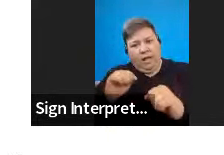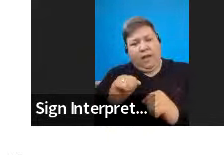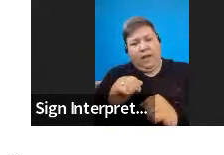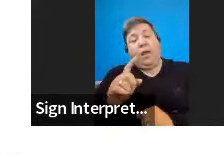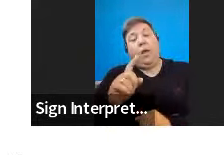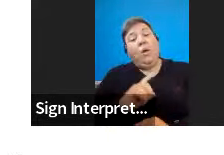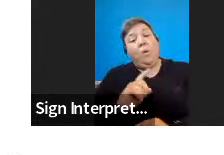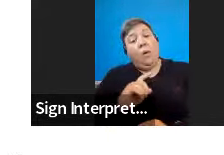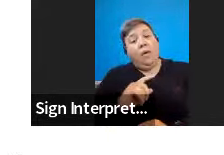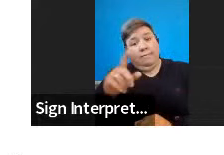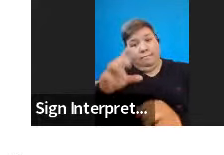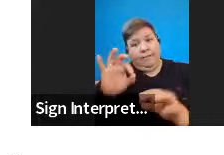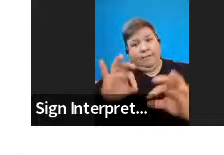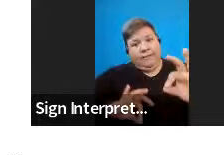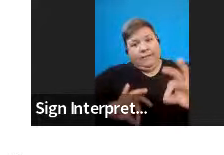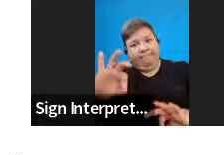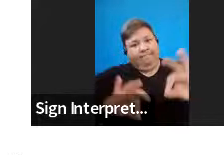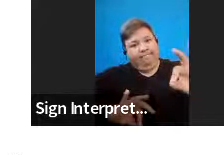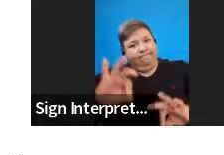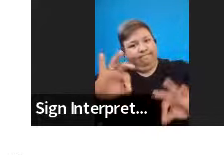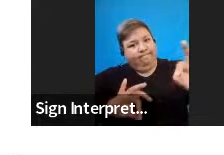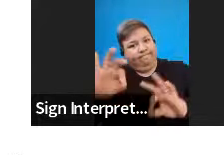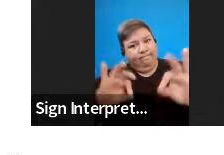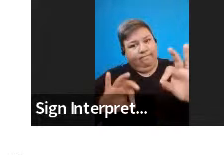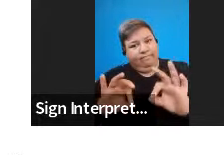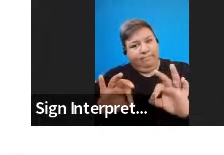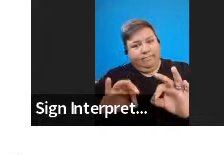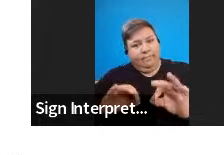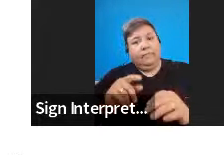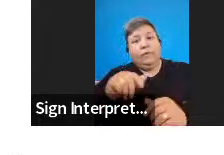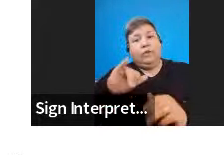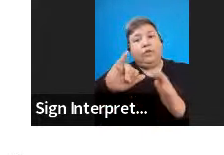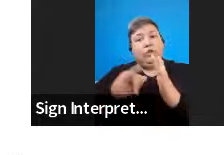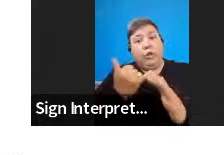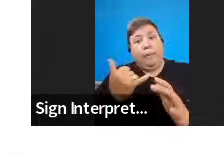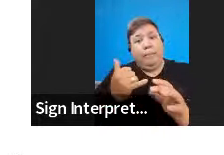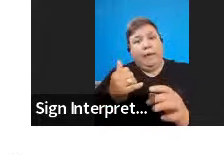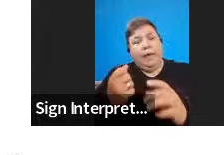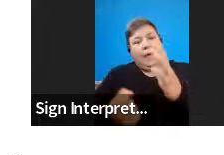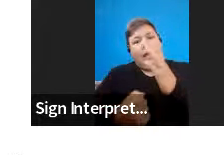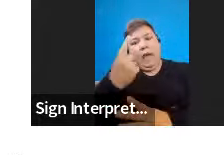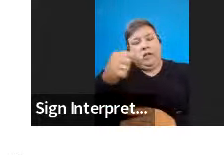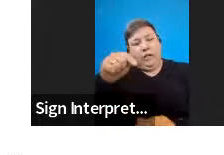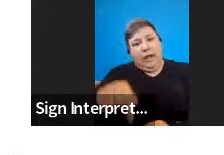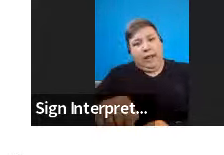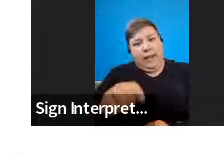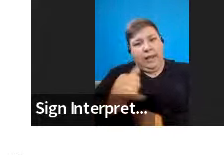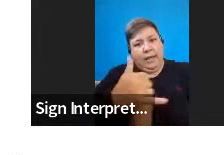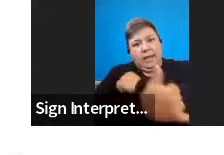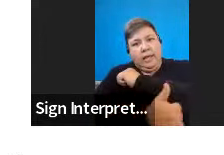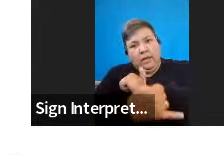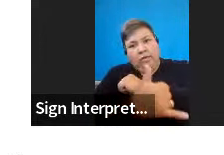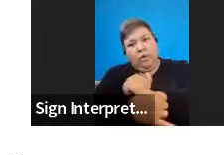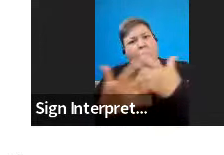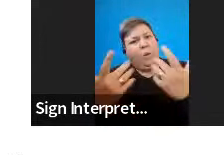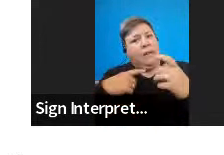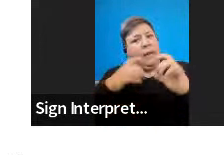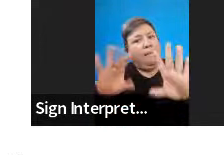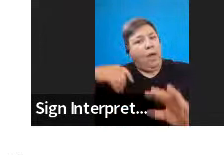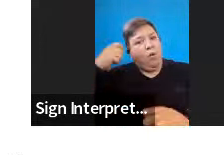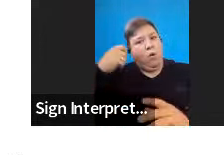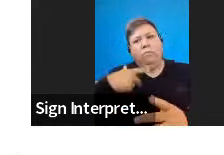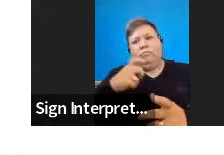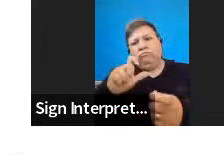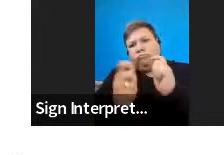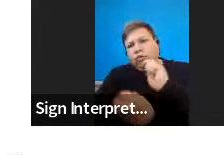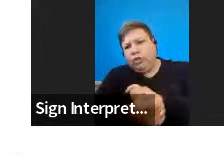contribute significantly to the GDP and the job creation of this country. Therefore, what role can we play? How can we